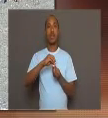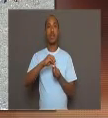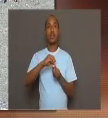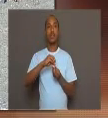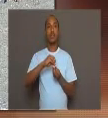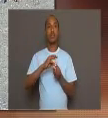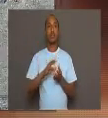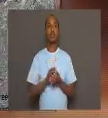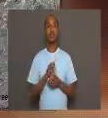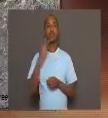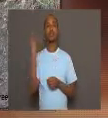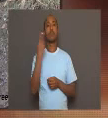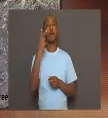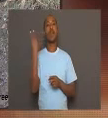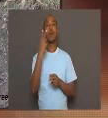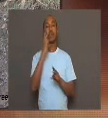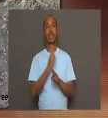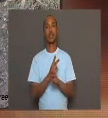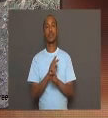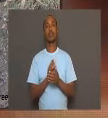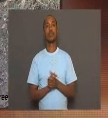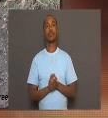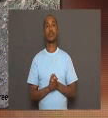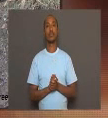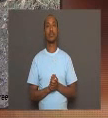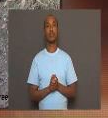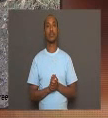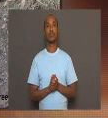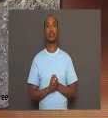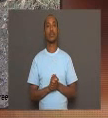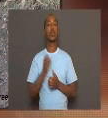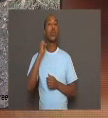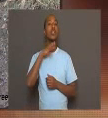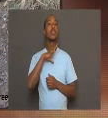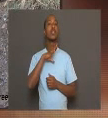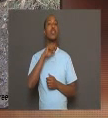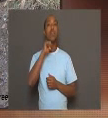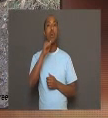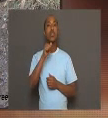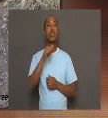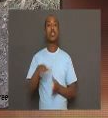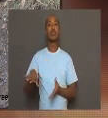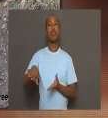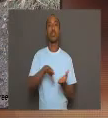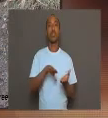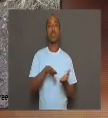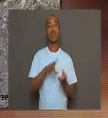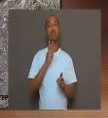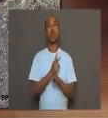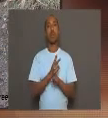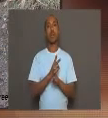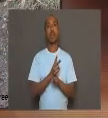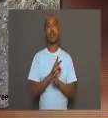land and natural resources. When waste is not disposed of properly,